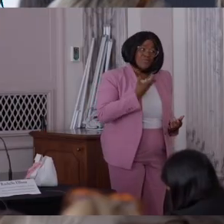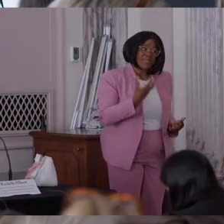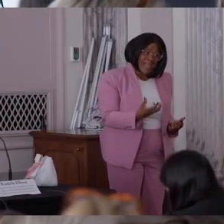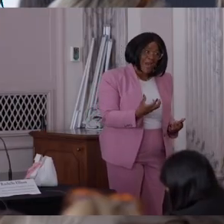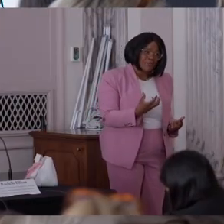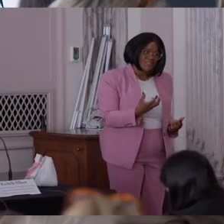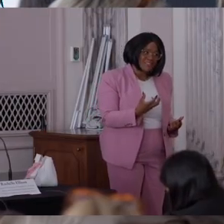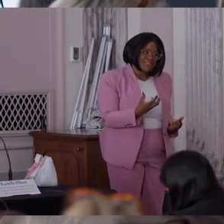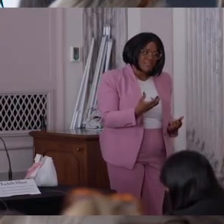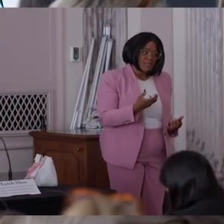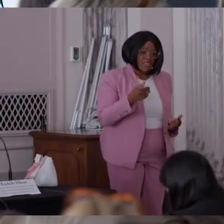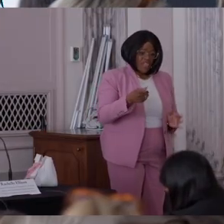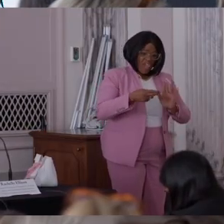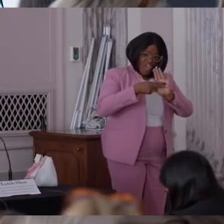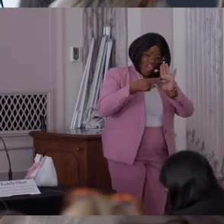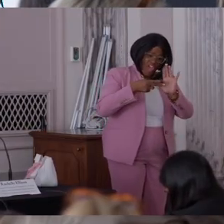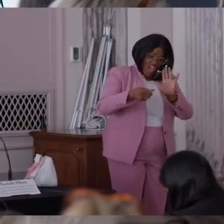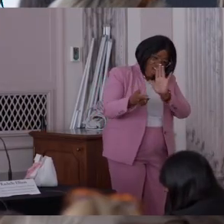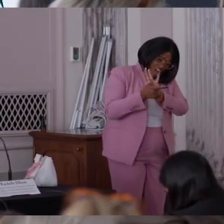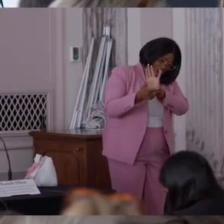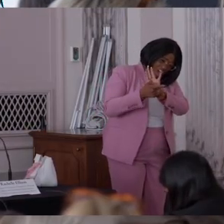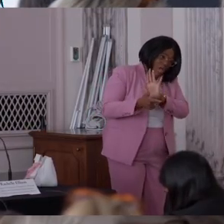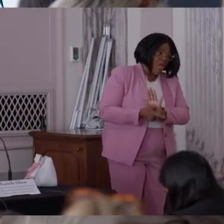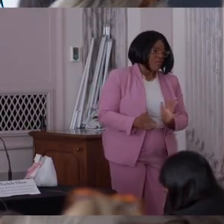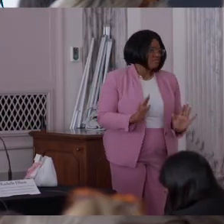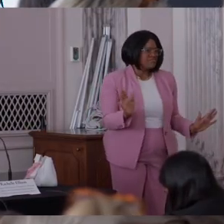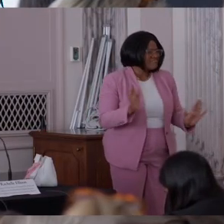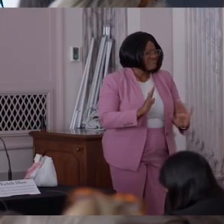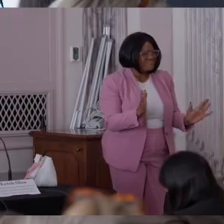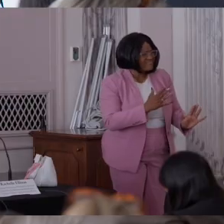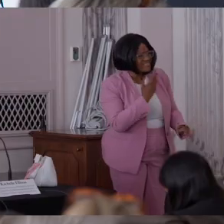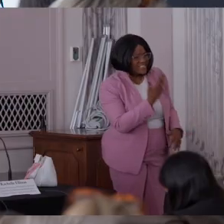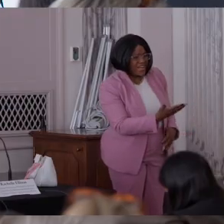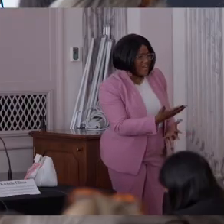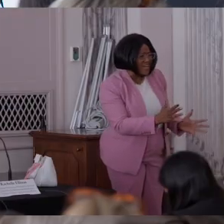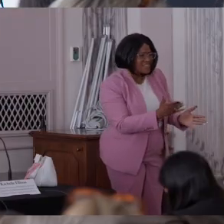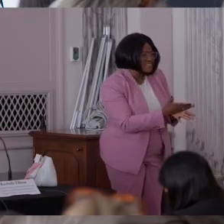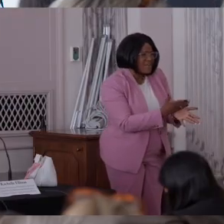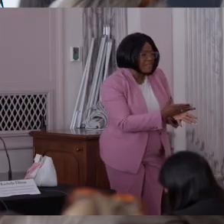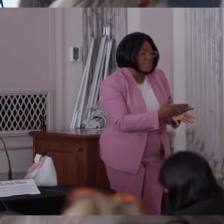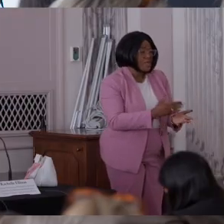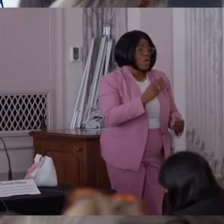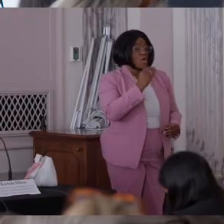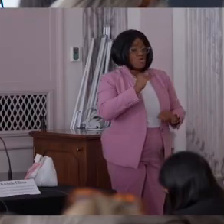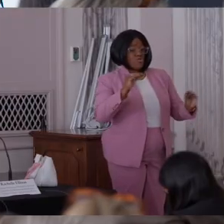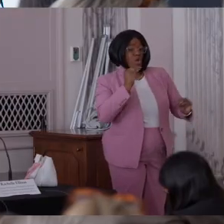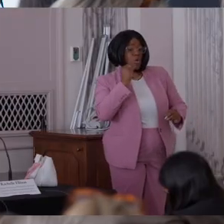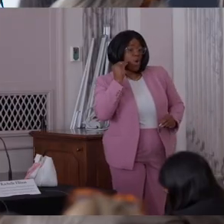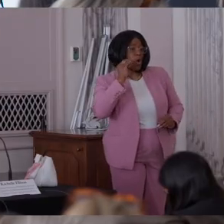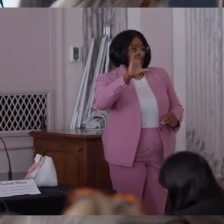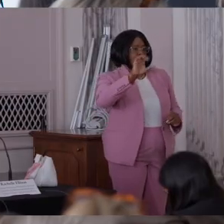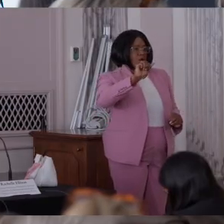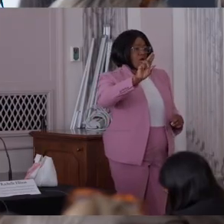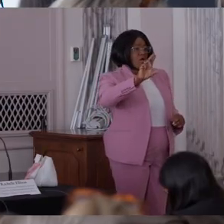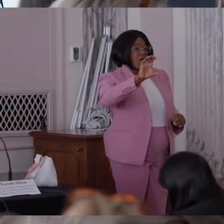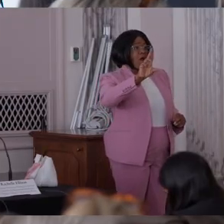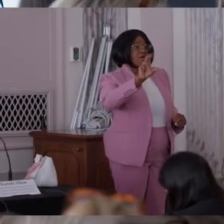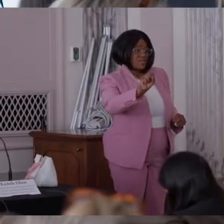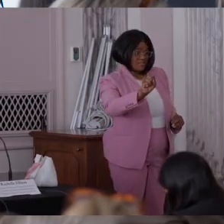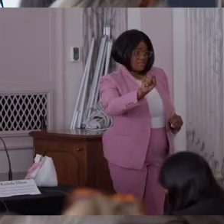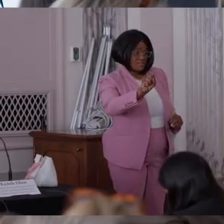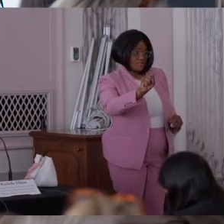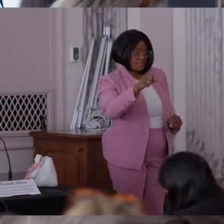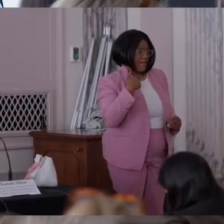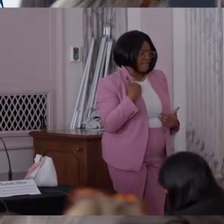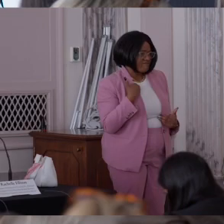these criminalization practices. I know there's a homeless caucus in the House. I know there are people